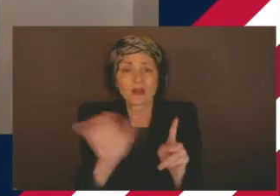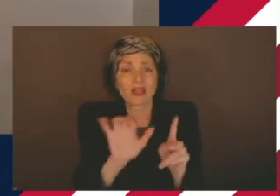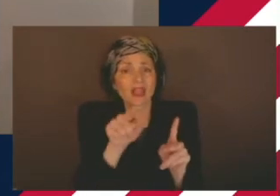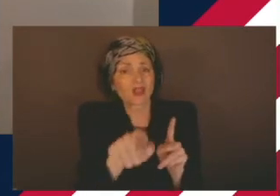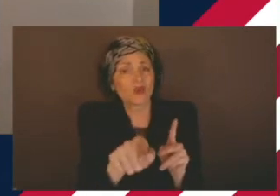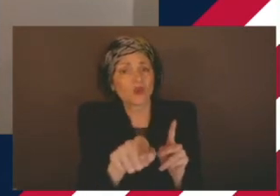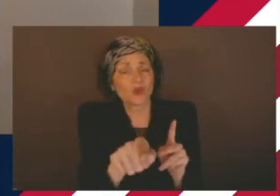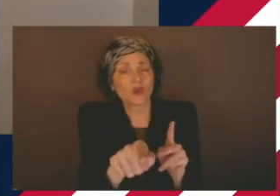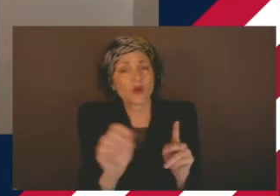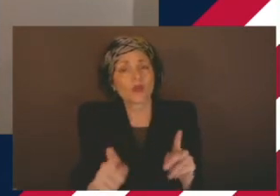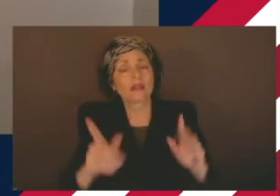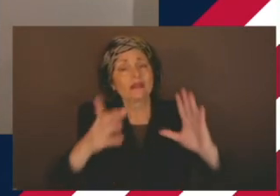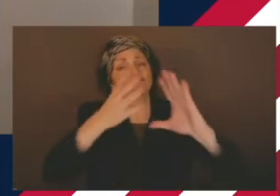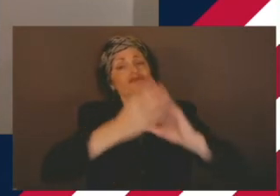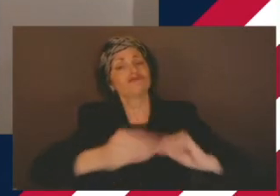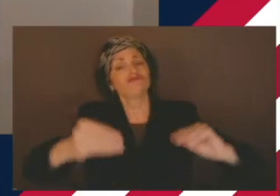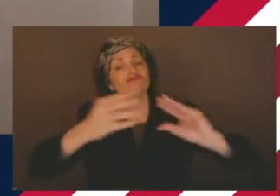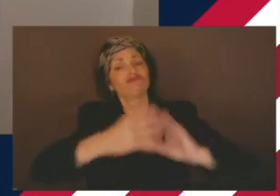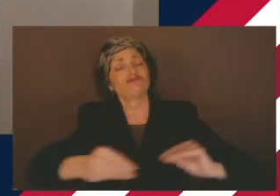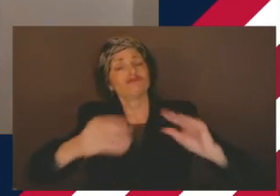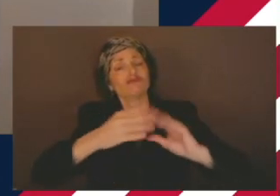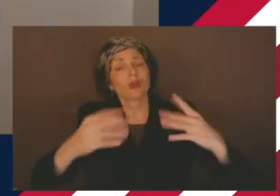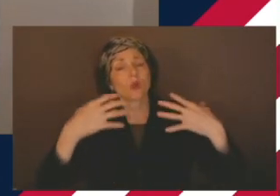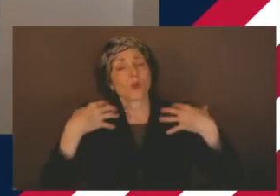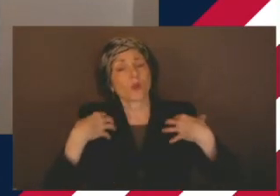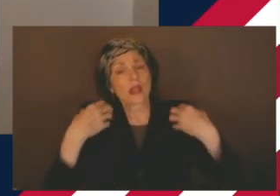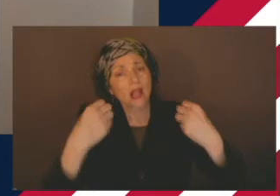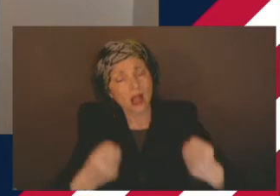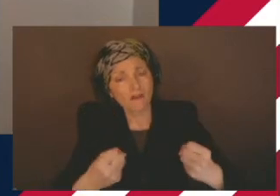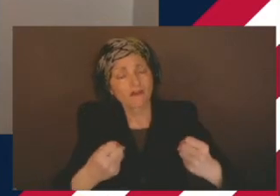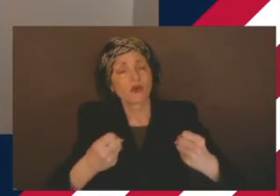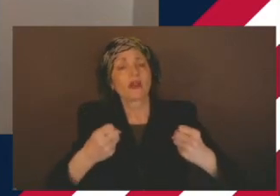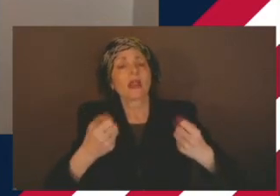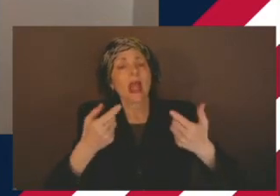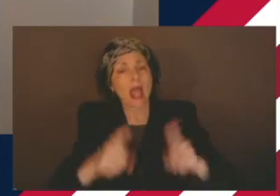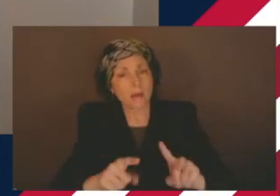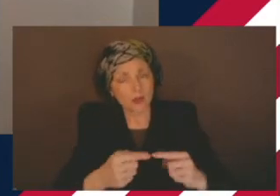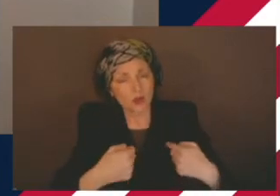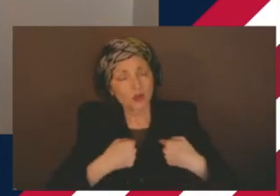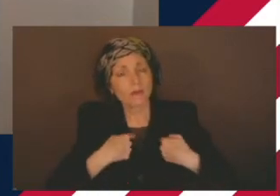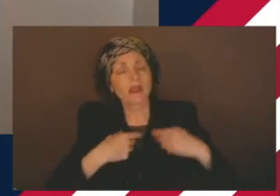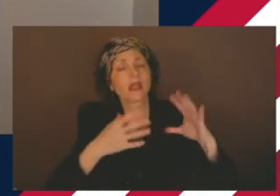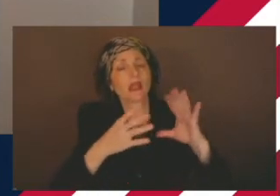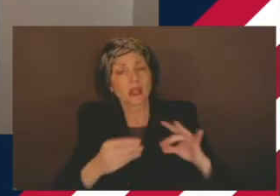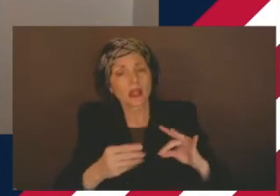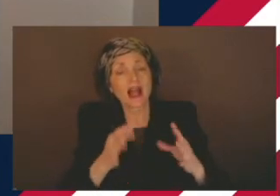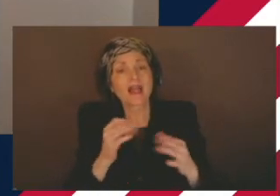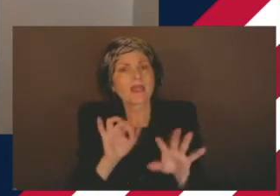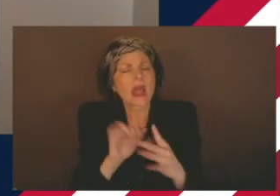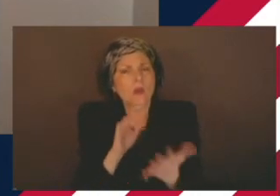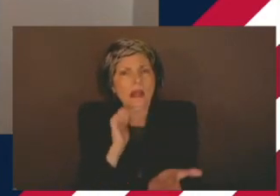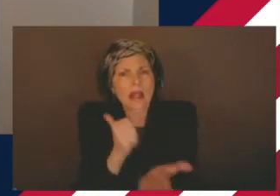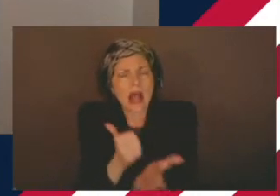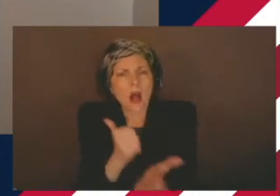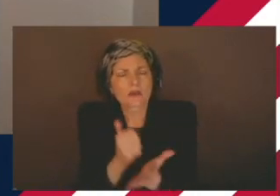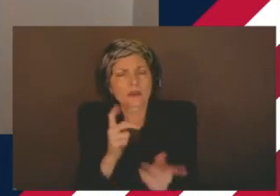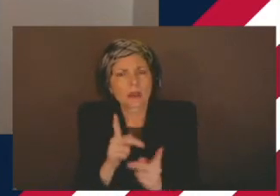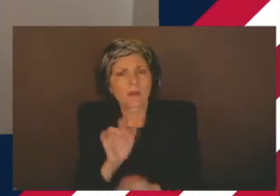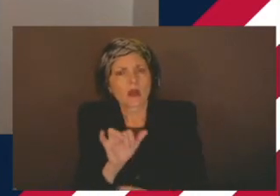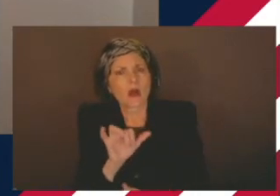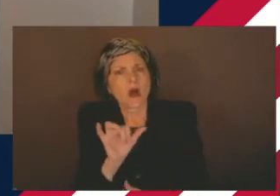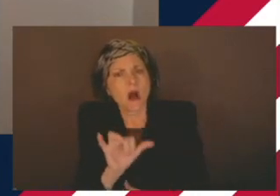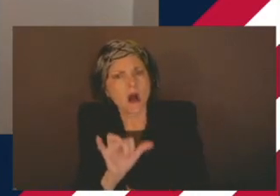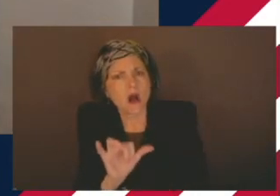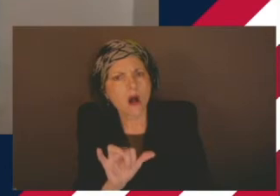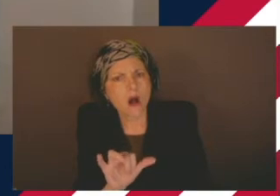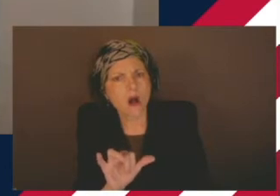story of recovery, it helps us reduce the stigma around seeking mental health treatment